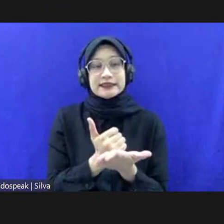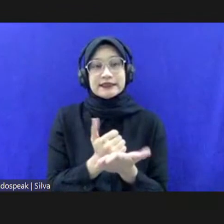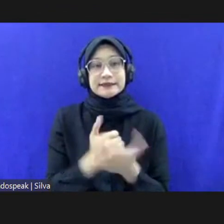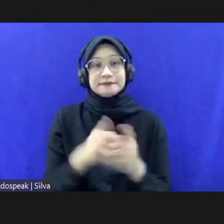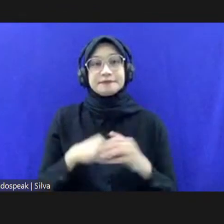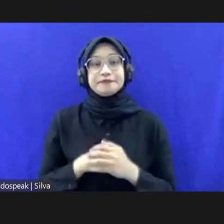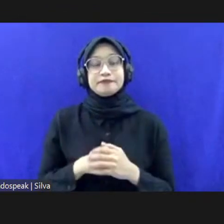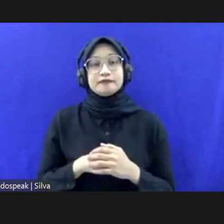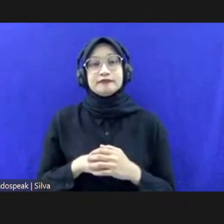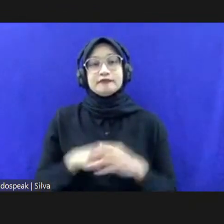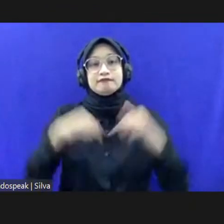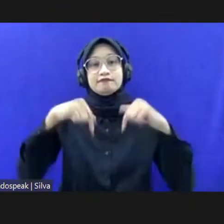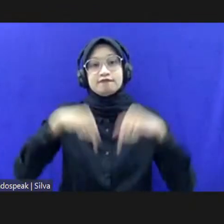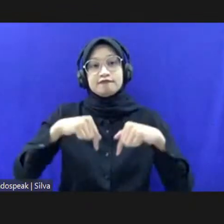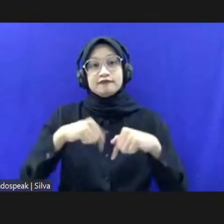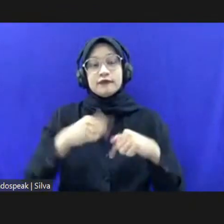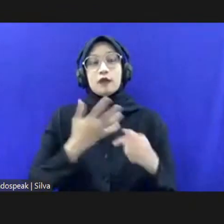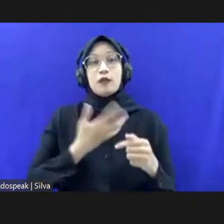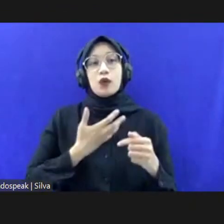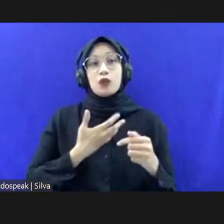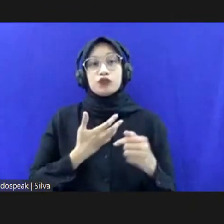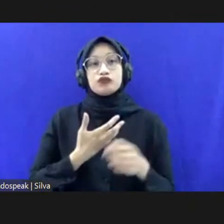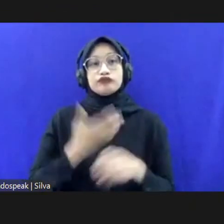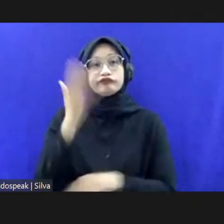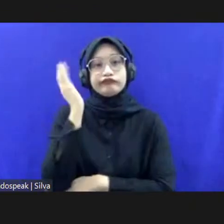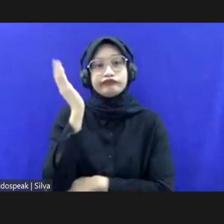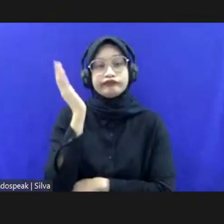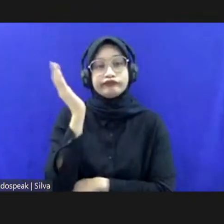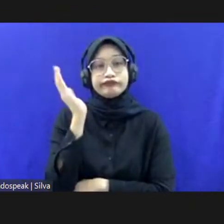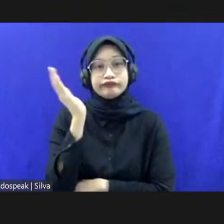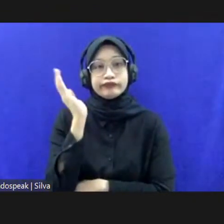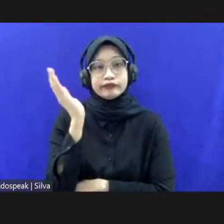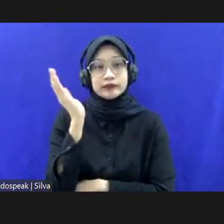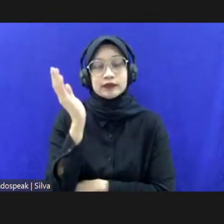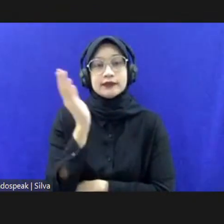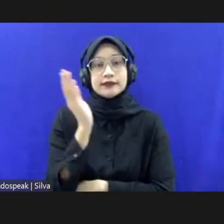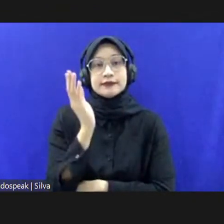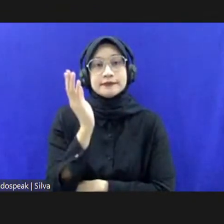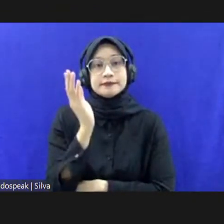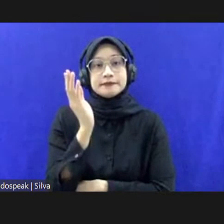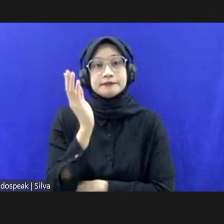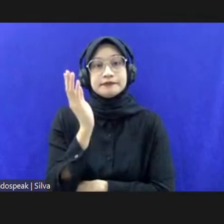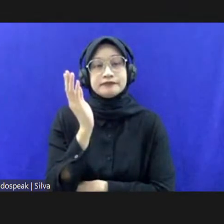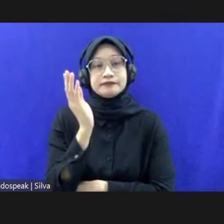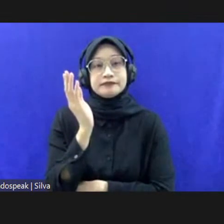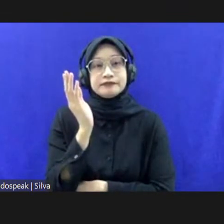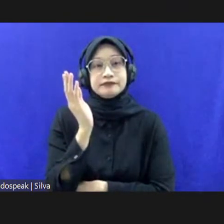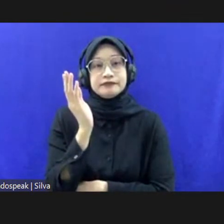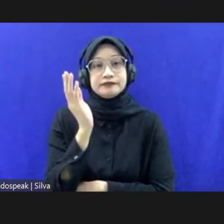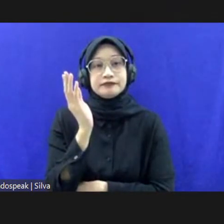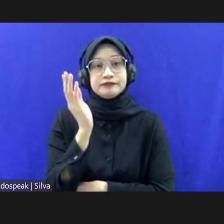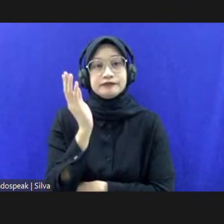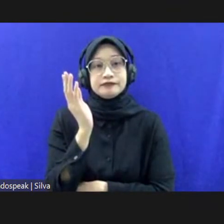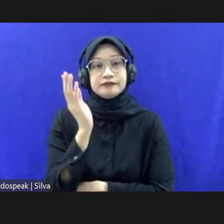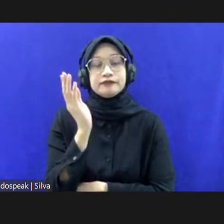present a case of Puspa intervention in West Java.